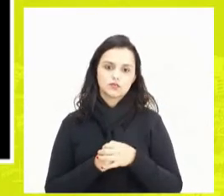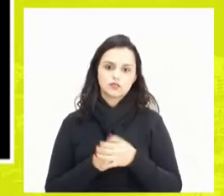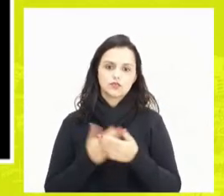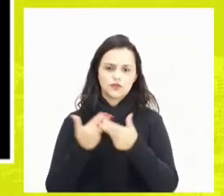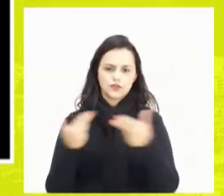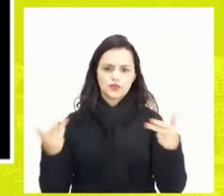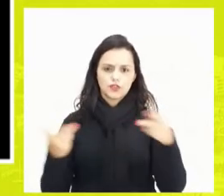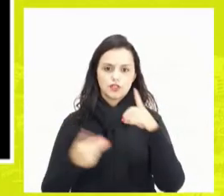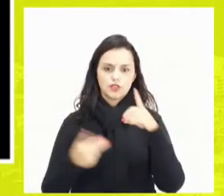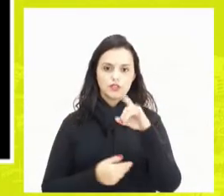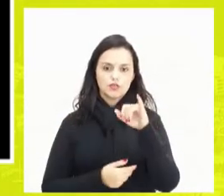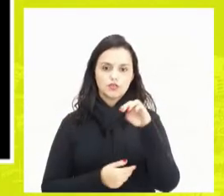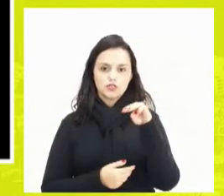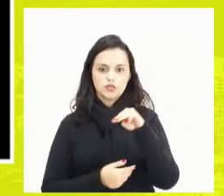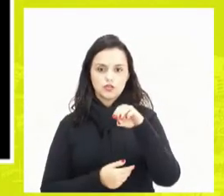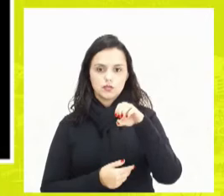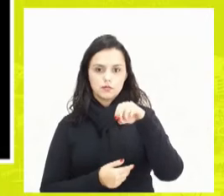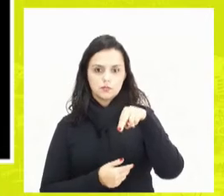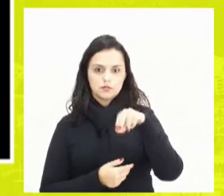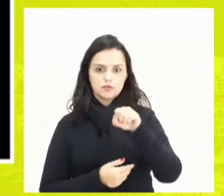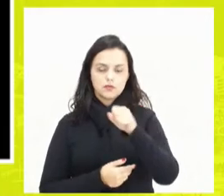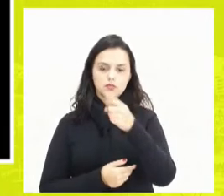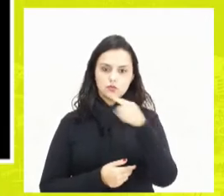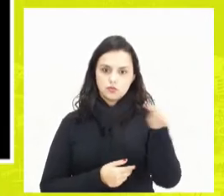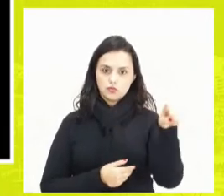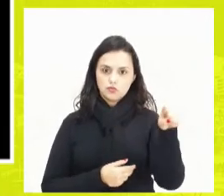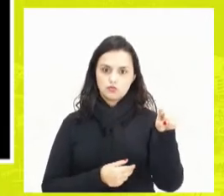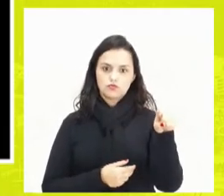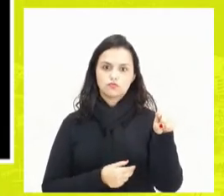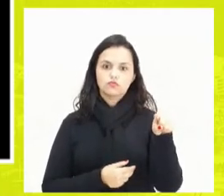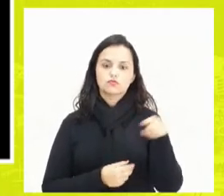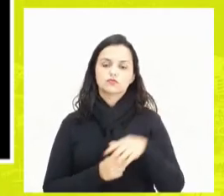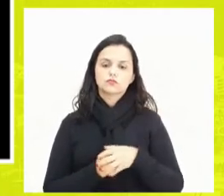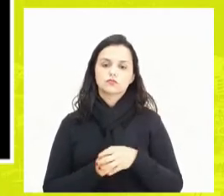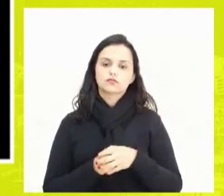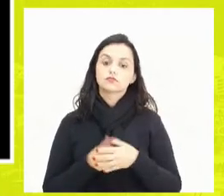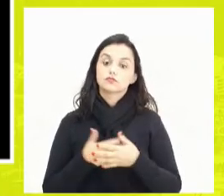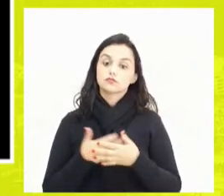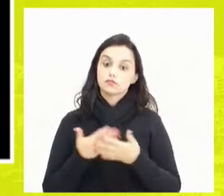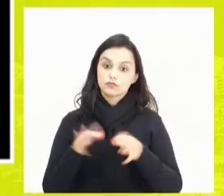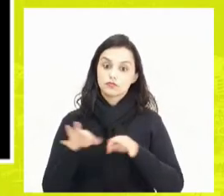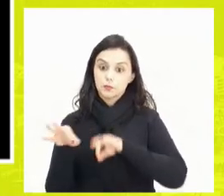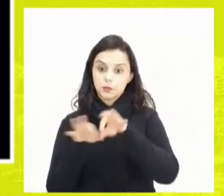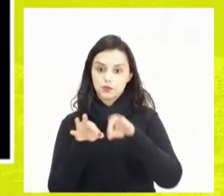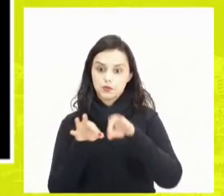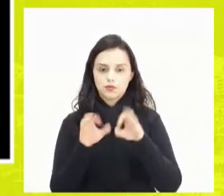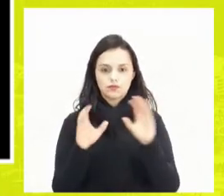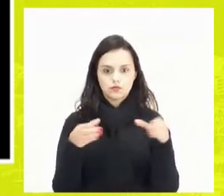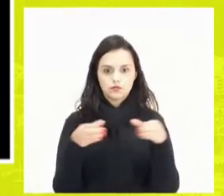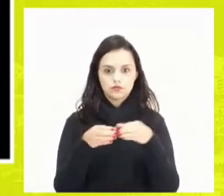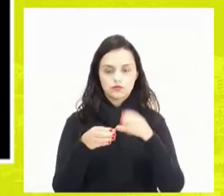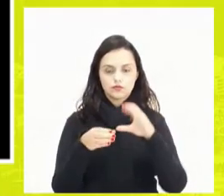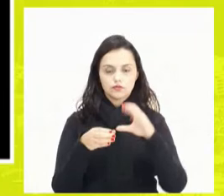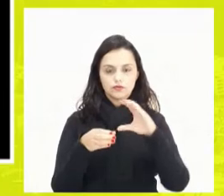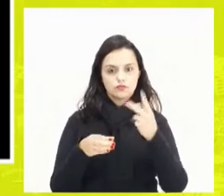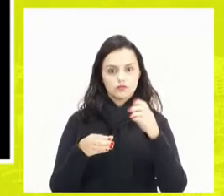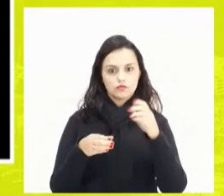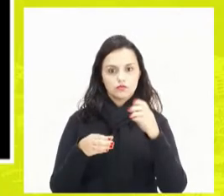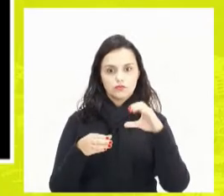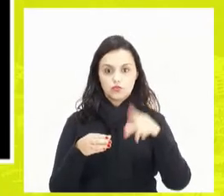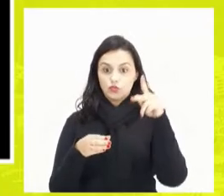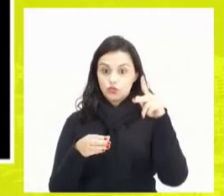so important because there are other things going on you know there are other things actually in the same flow